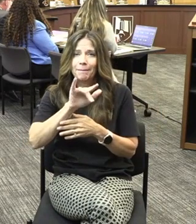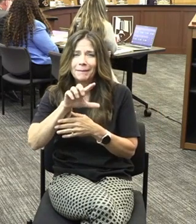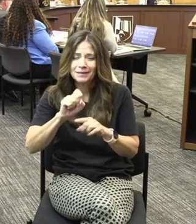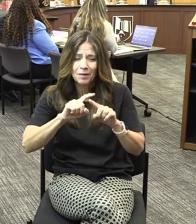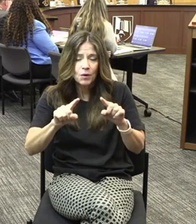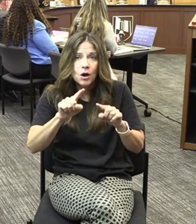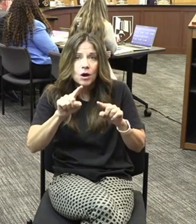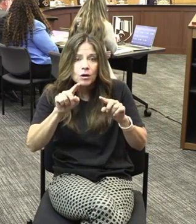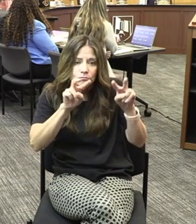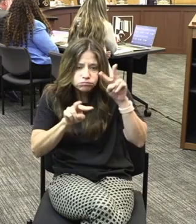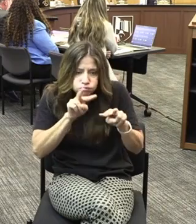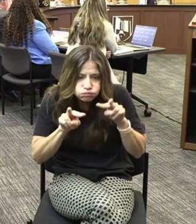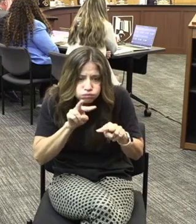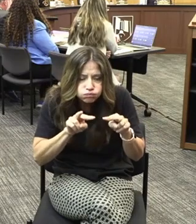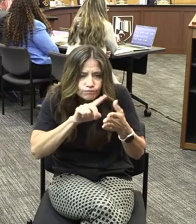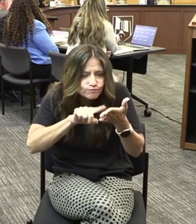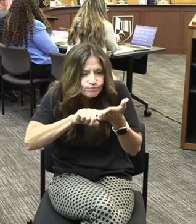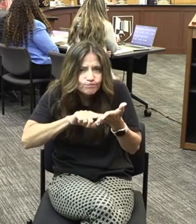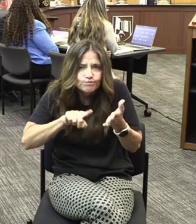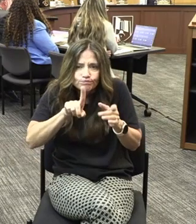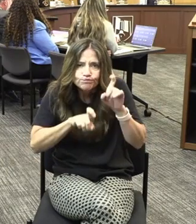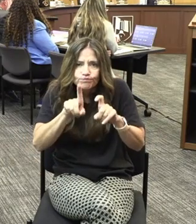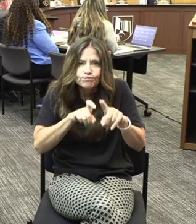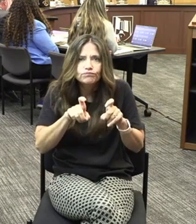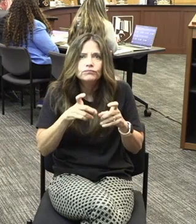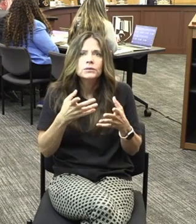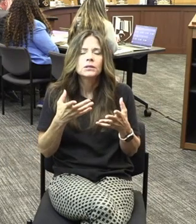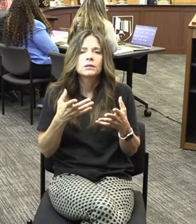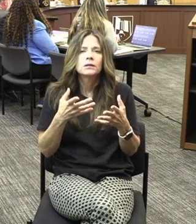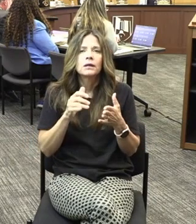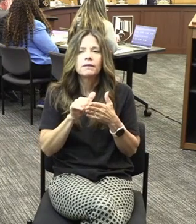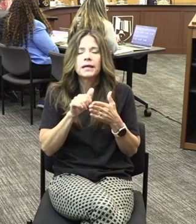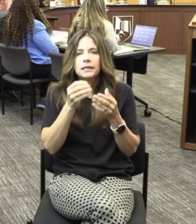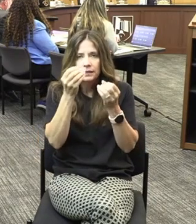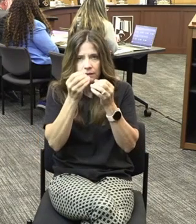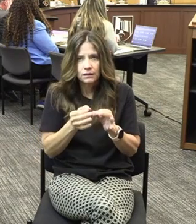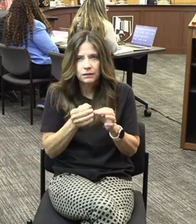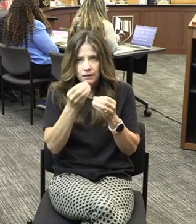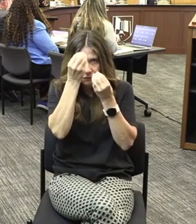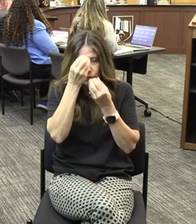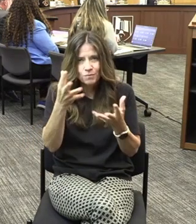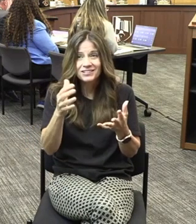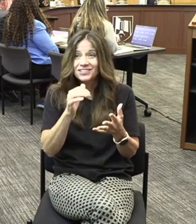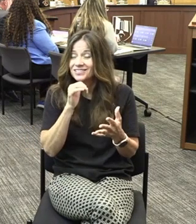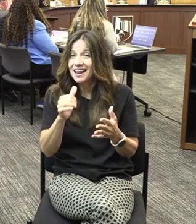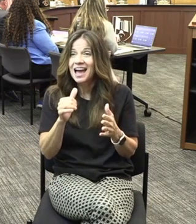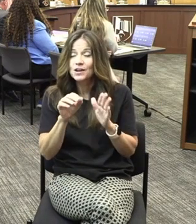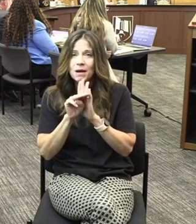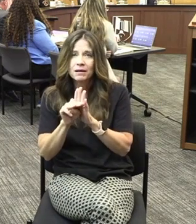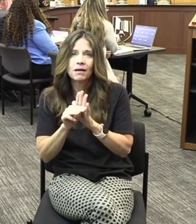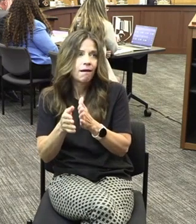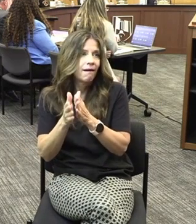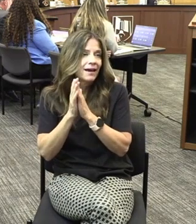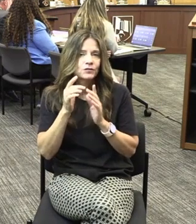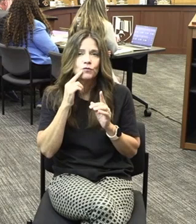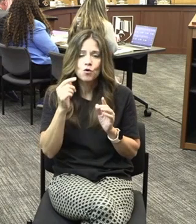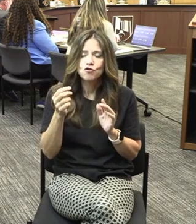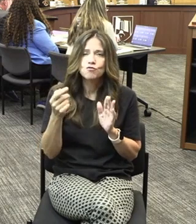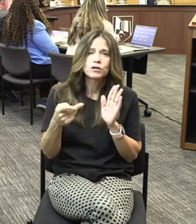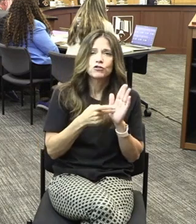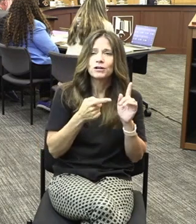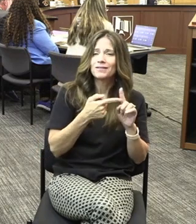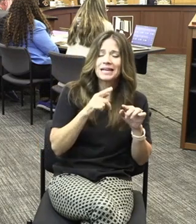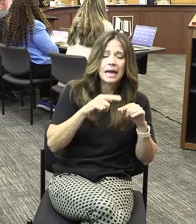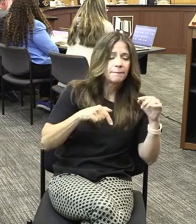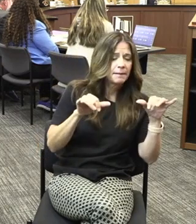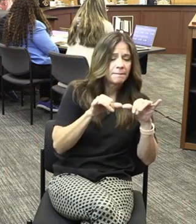scrutinize it anyway. The request of information and data that isn't modeled to her liking. Ask for return on investment on things that can't be measured by